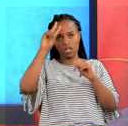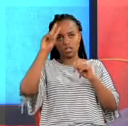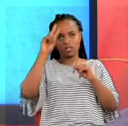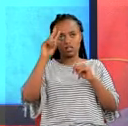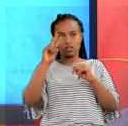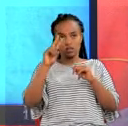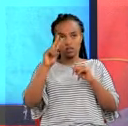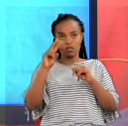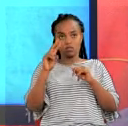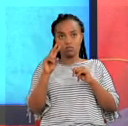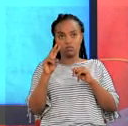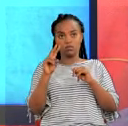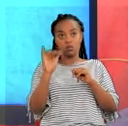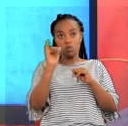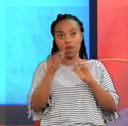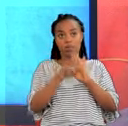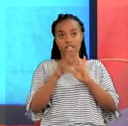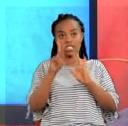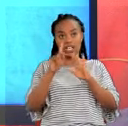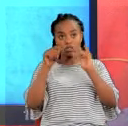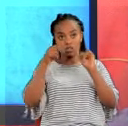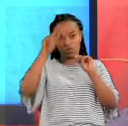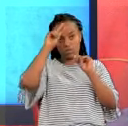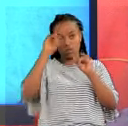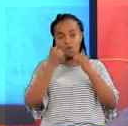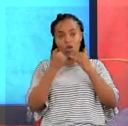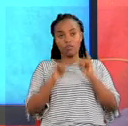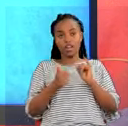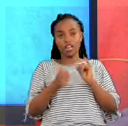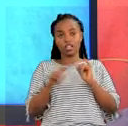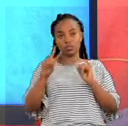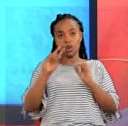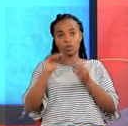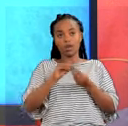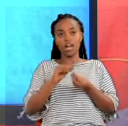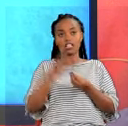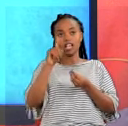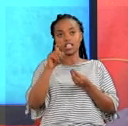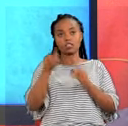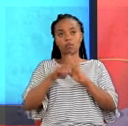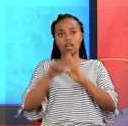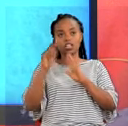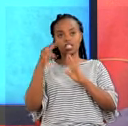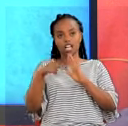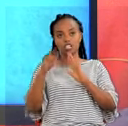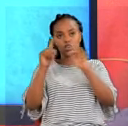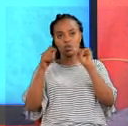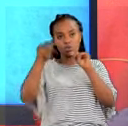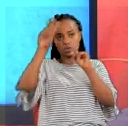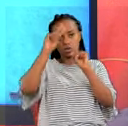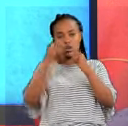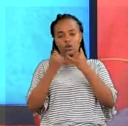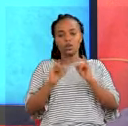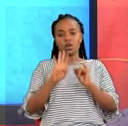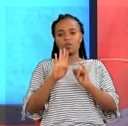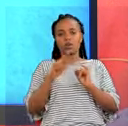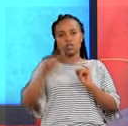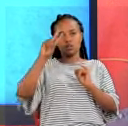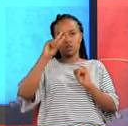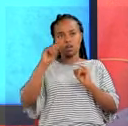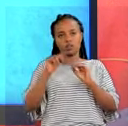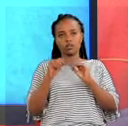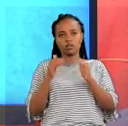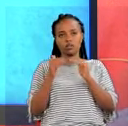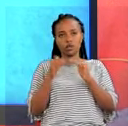parallel to y-axis, start from y. Y minus k the whole squared over a squared plus x minus h the whole squared over b squared is equal to 1. When it is